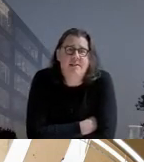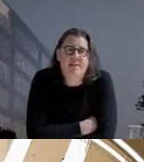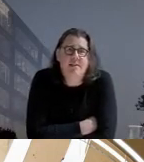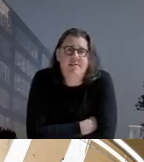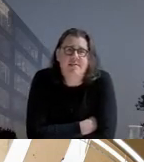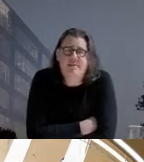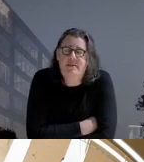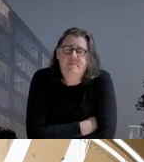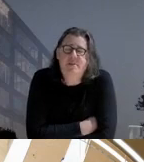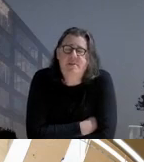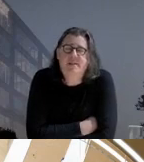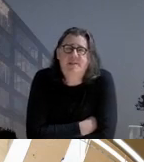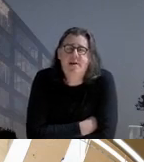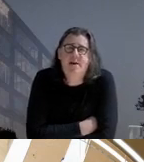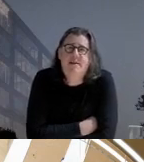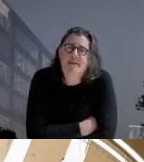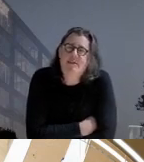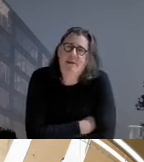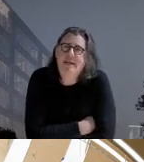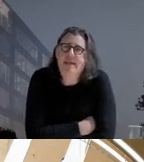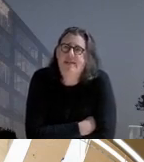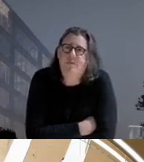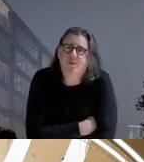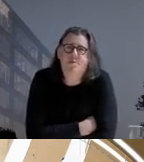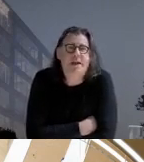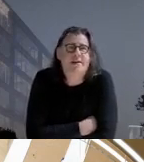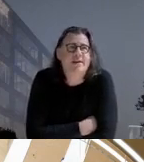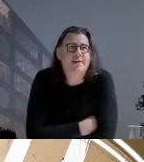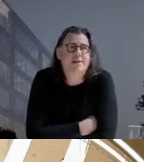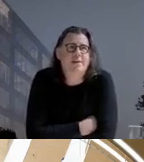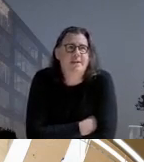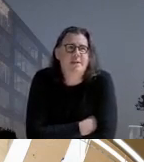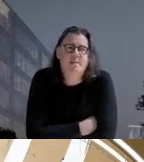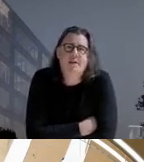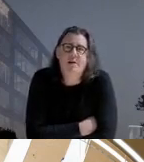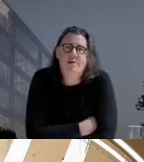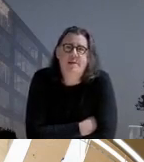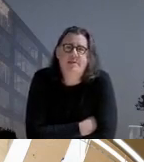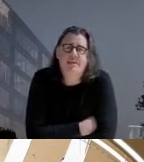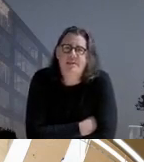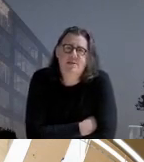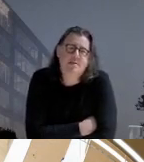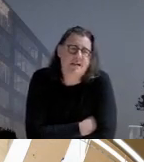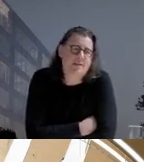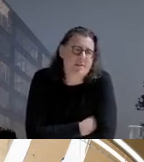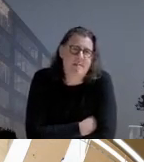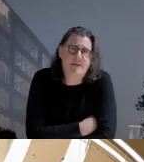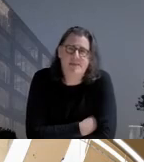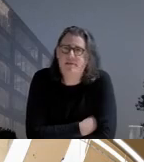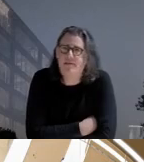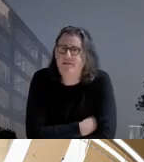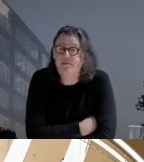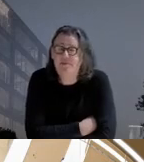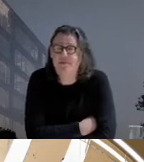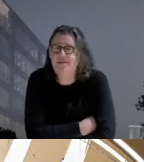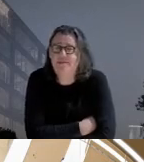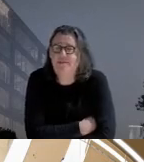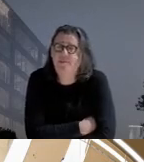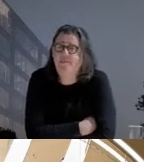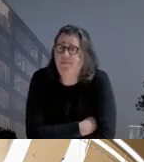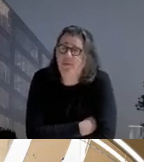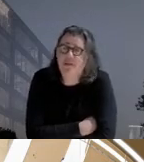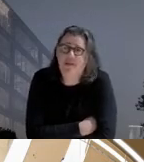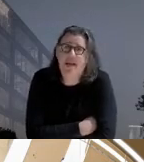know, it's not a case of one's better than the other in terms of longevity. As you said, there's Japanese buildings, there's